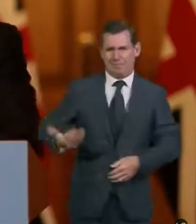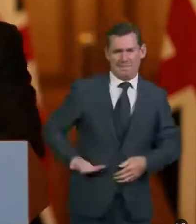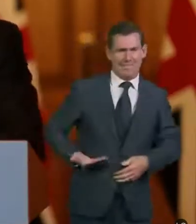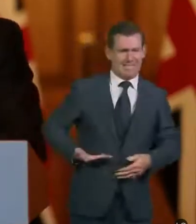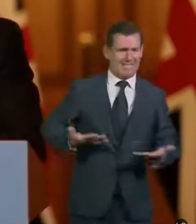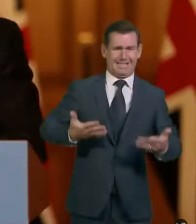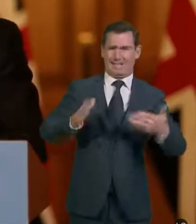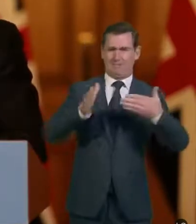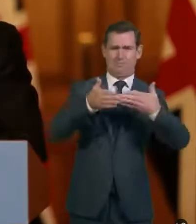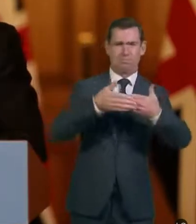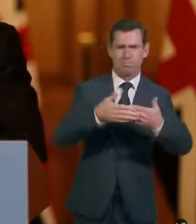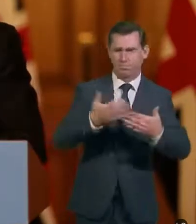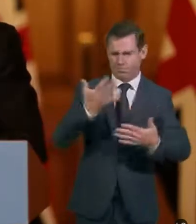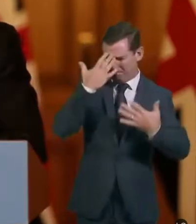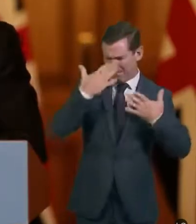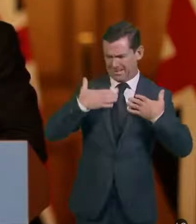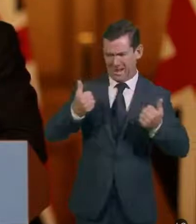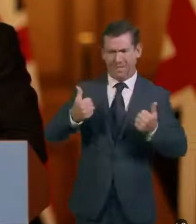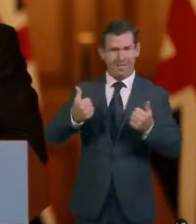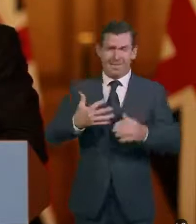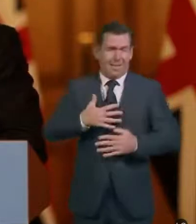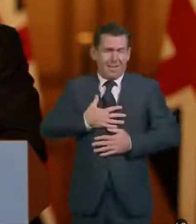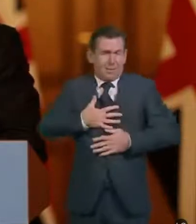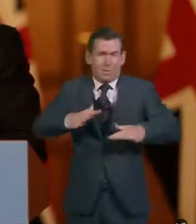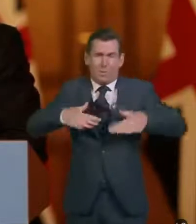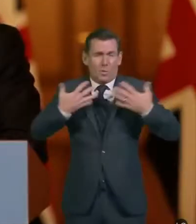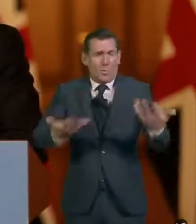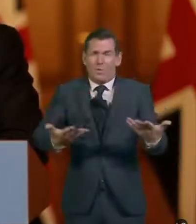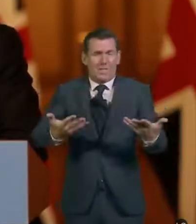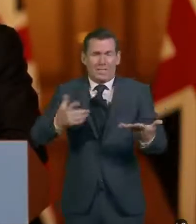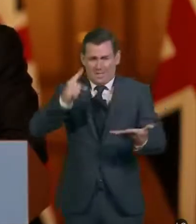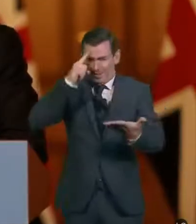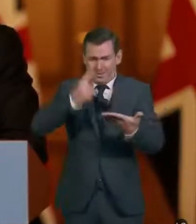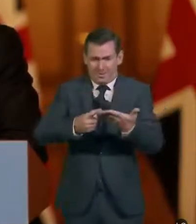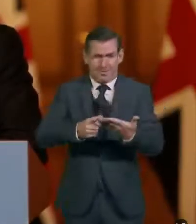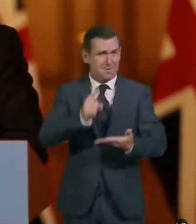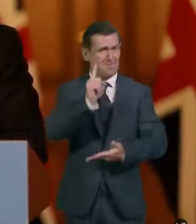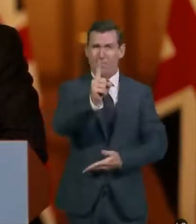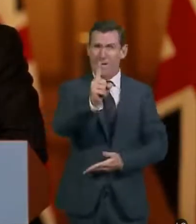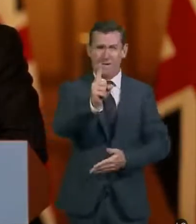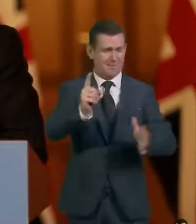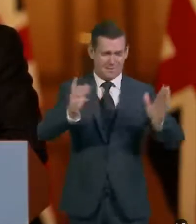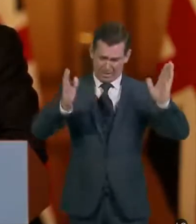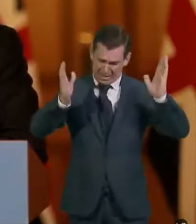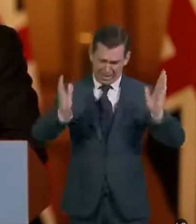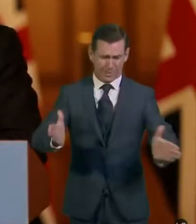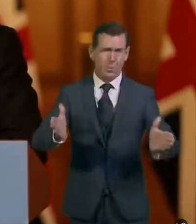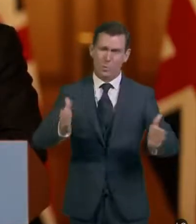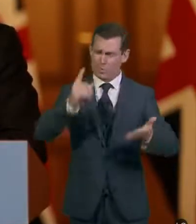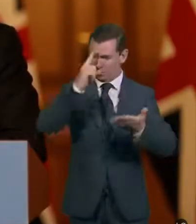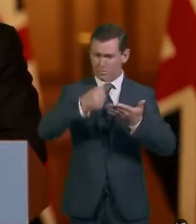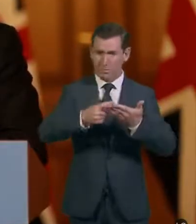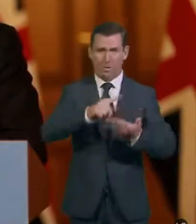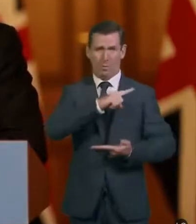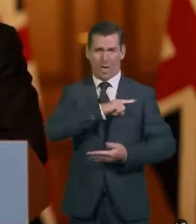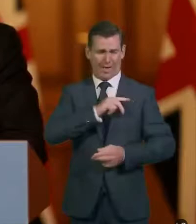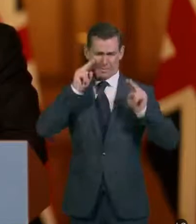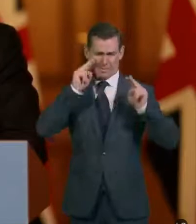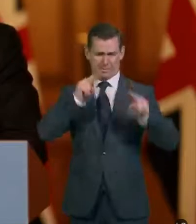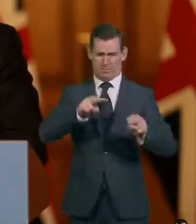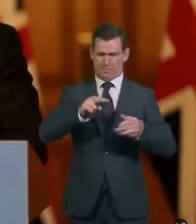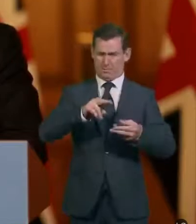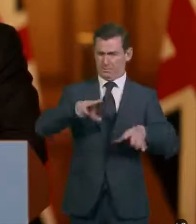But these decisions were necessary because of the rate of increase, not just of infections, but also